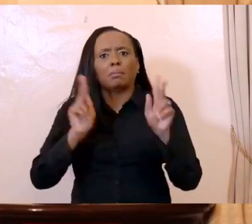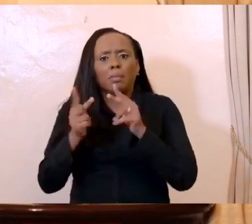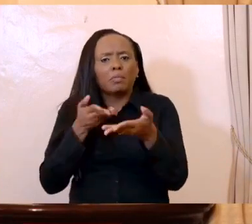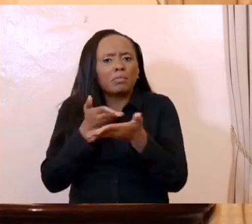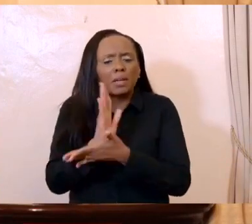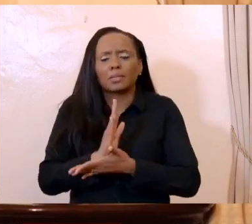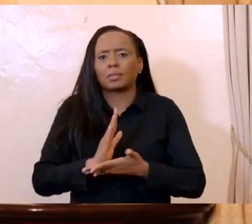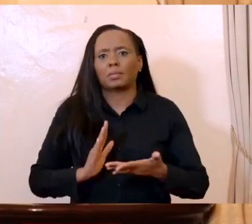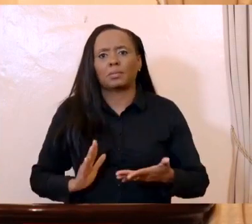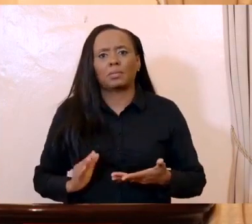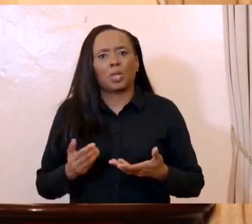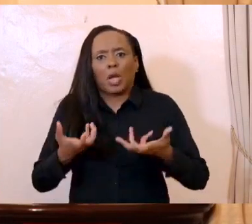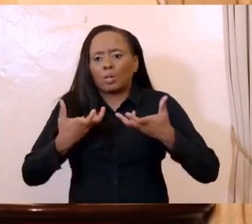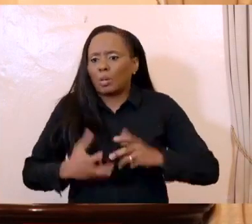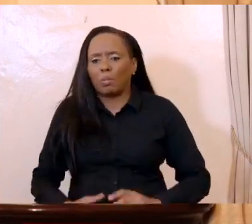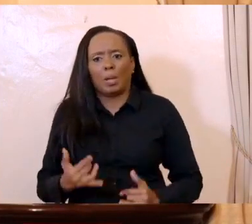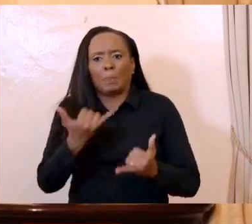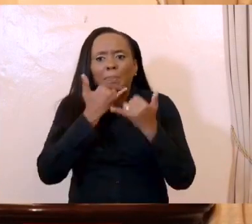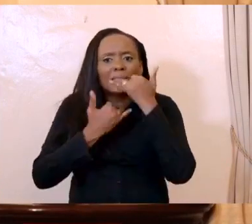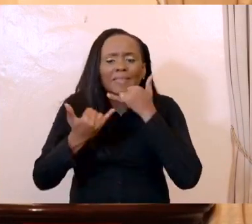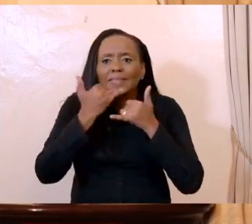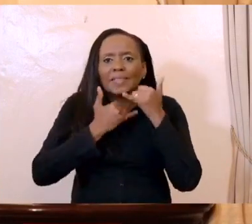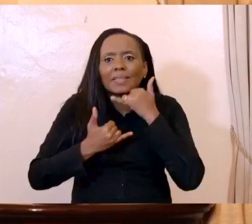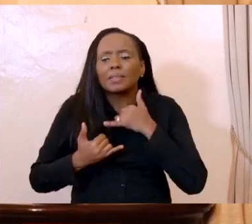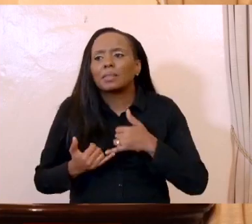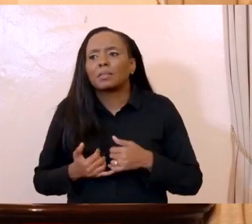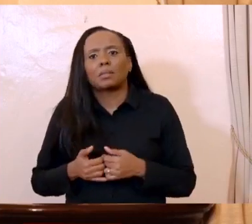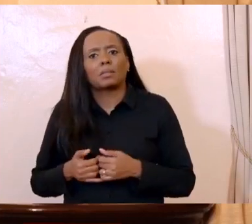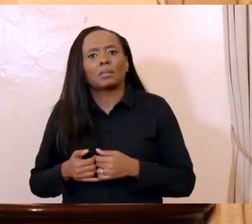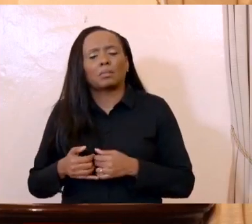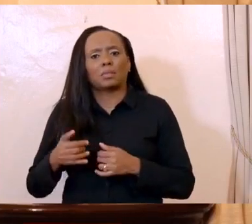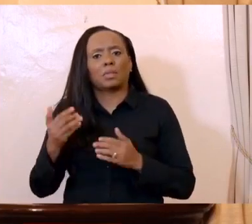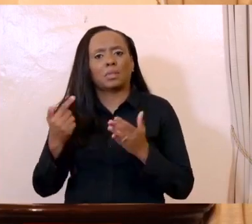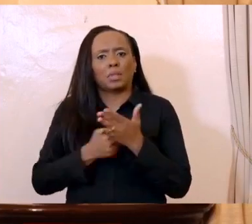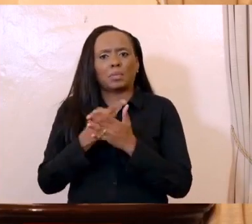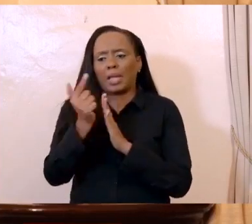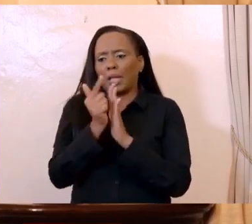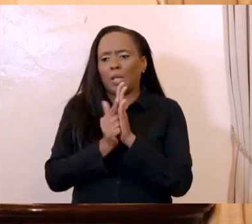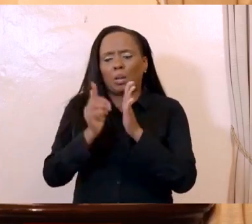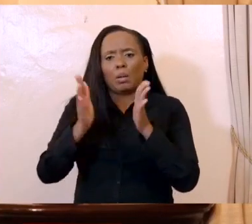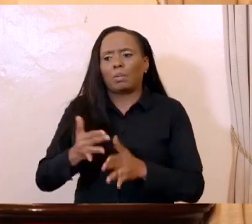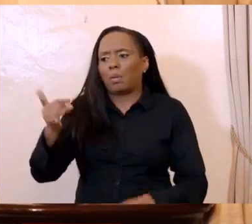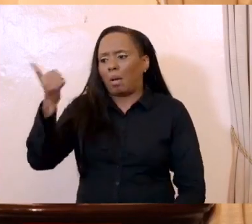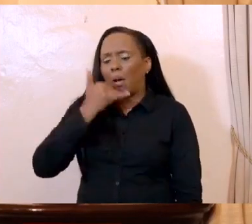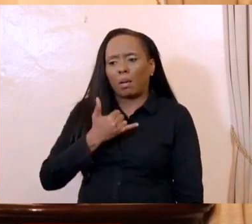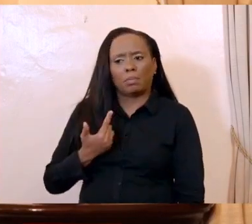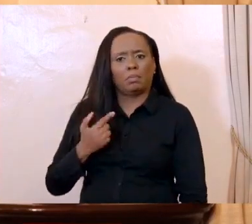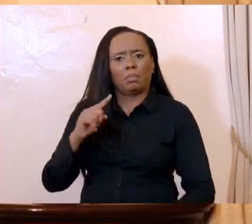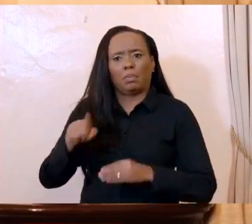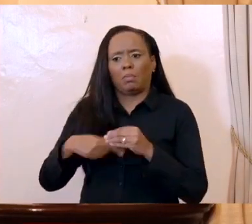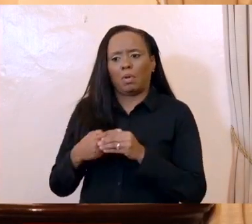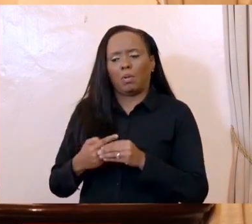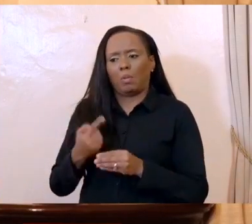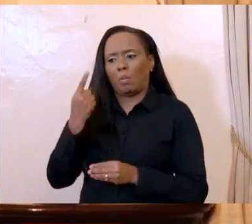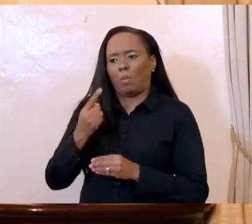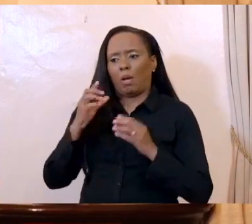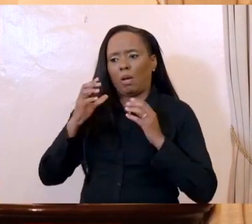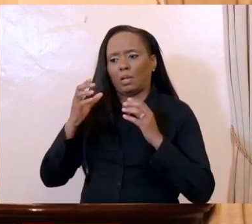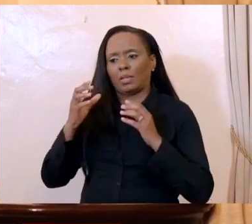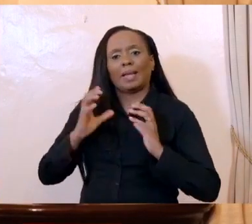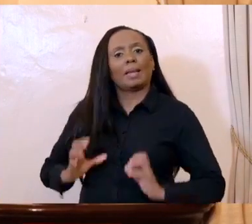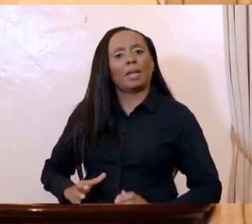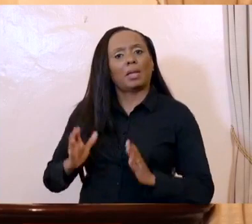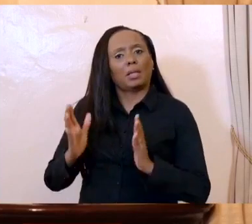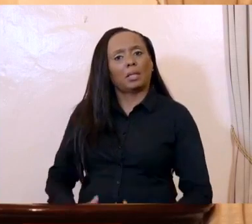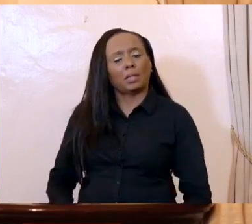same mistakes. Every time a lawyer called me with respect to the condition of one of their clients, or somebody called me with respect to the